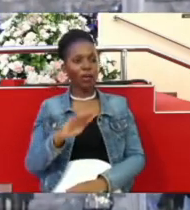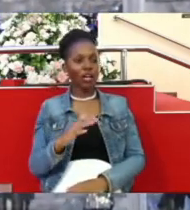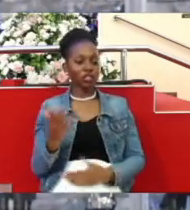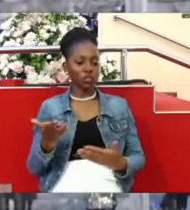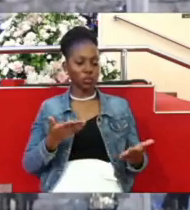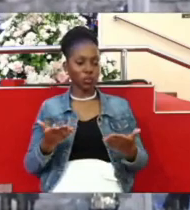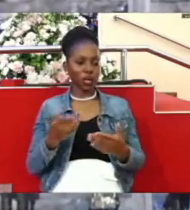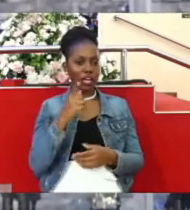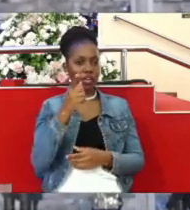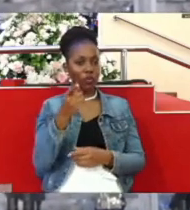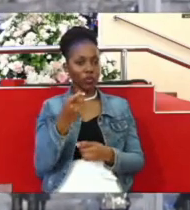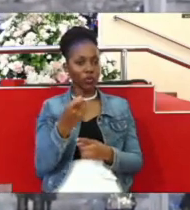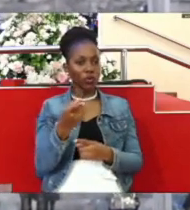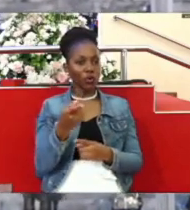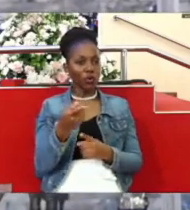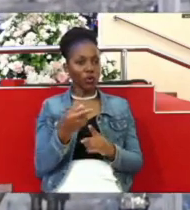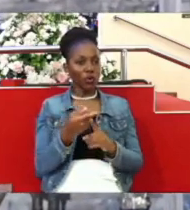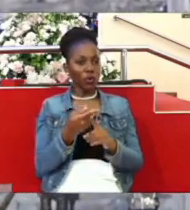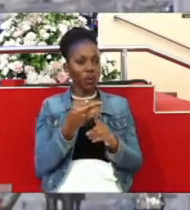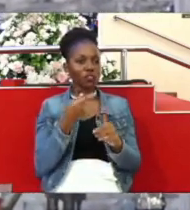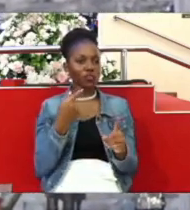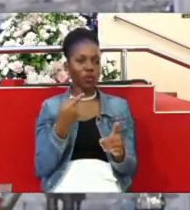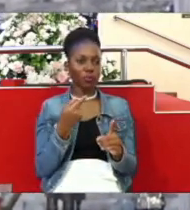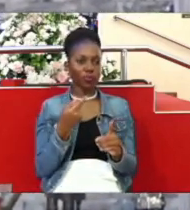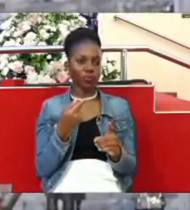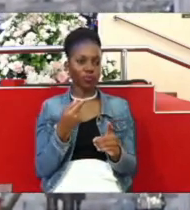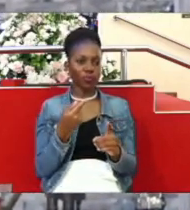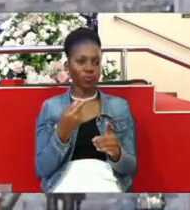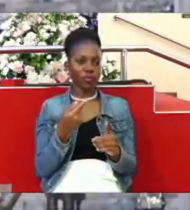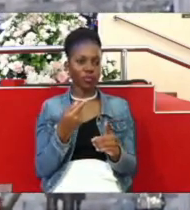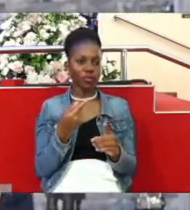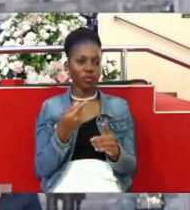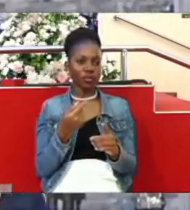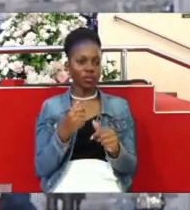You don't have to continue staying in that place.